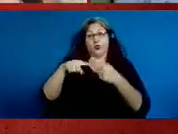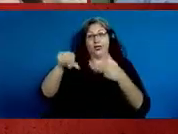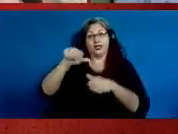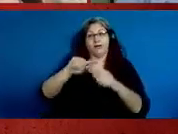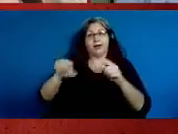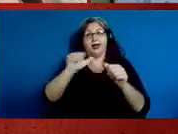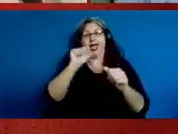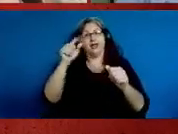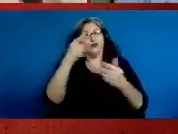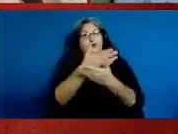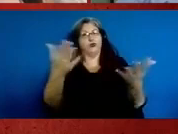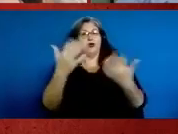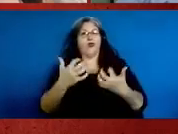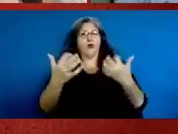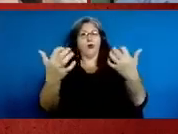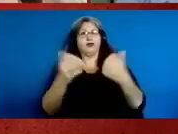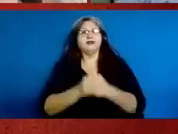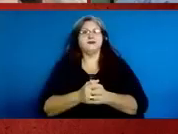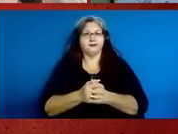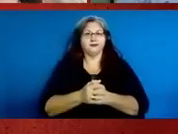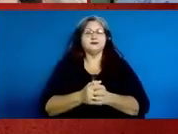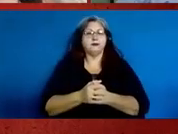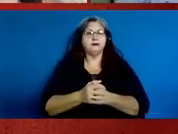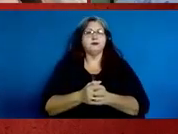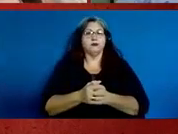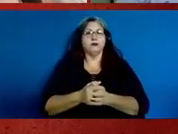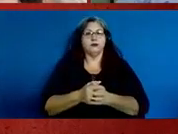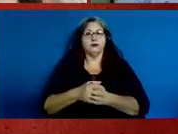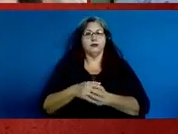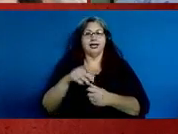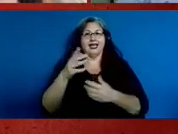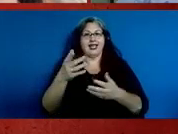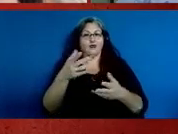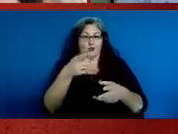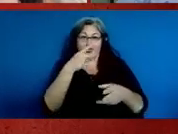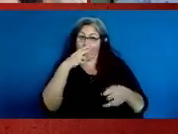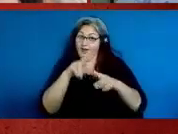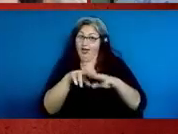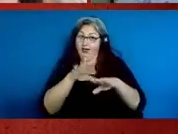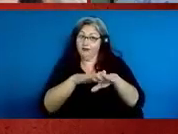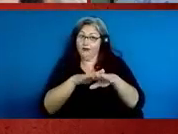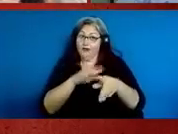lovely audience. And yeah, we're have fun keeping us reined